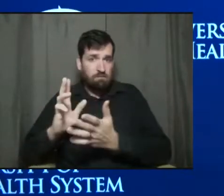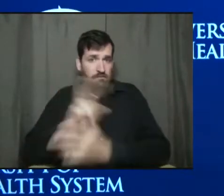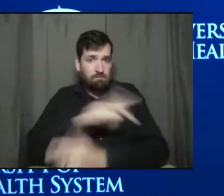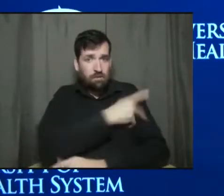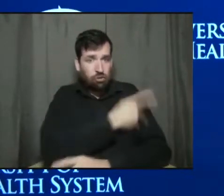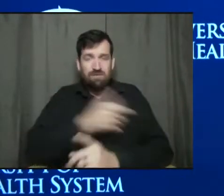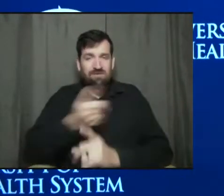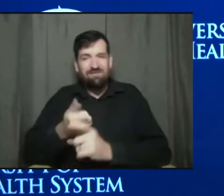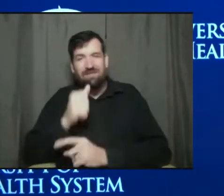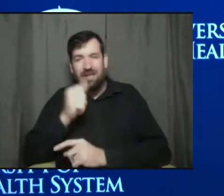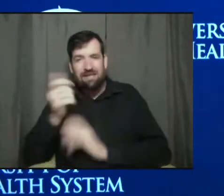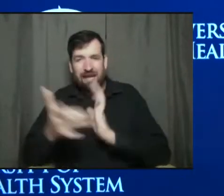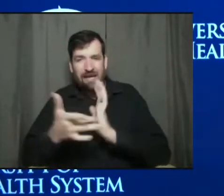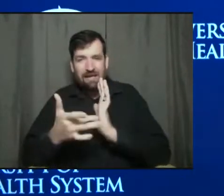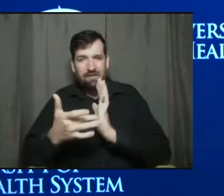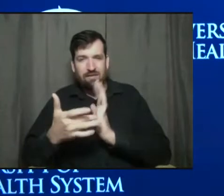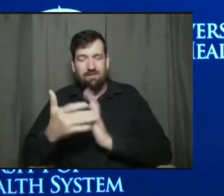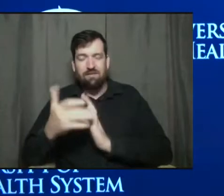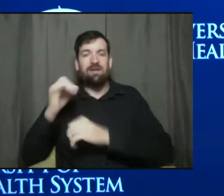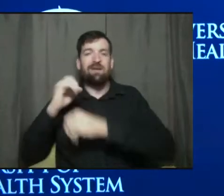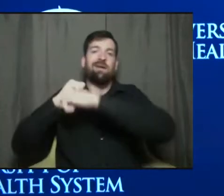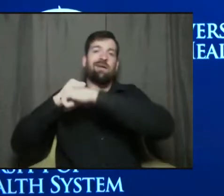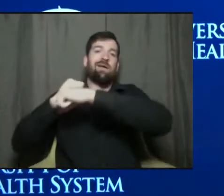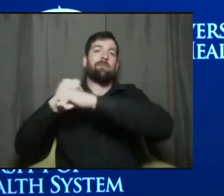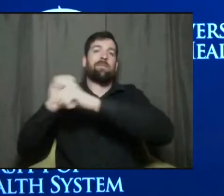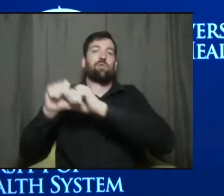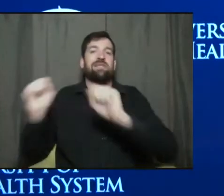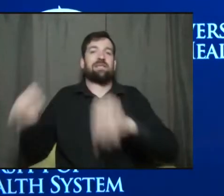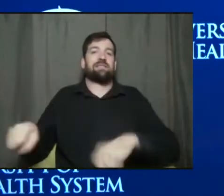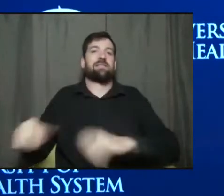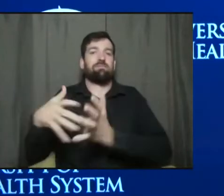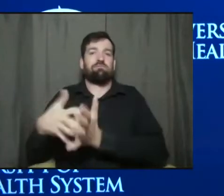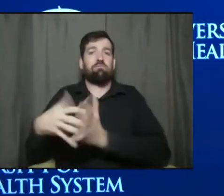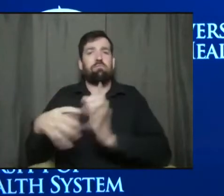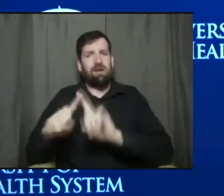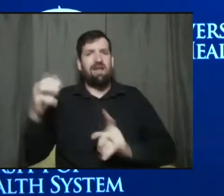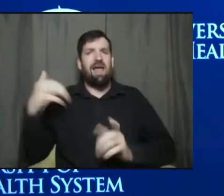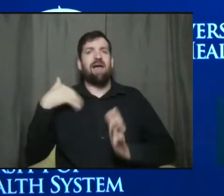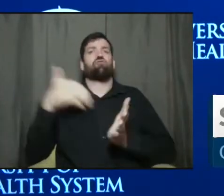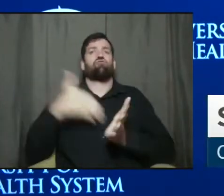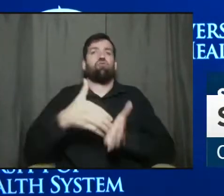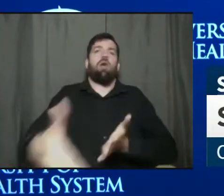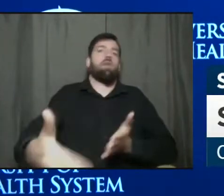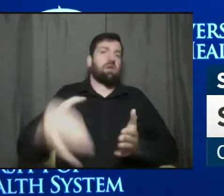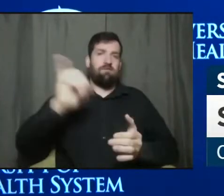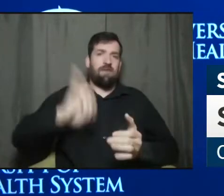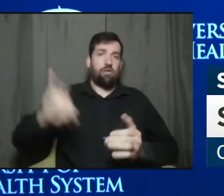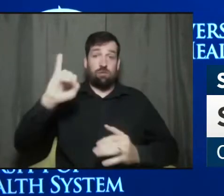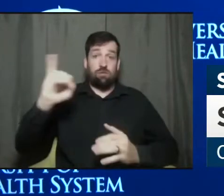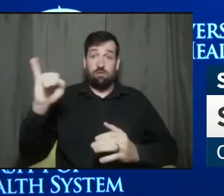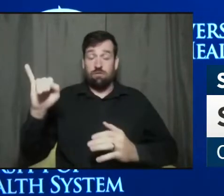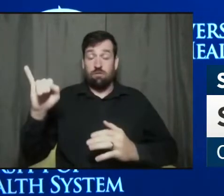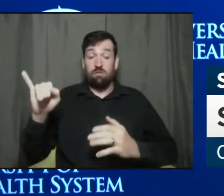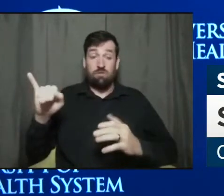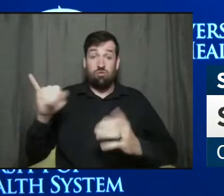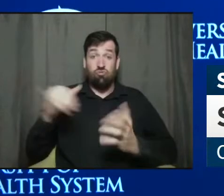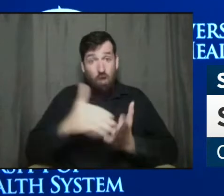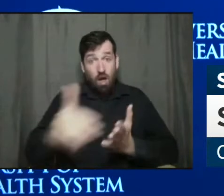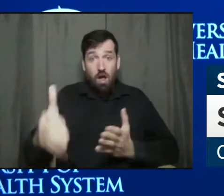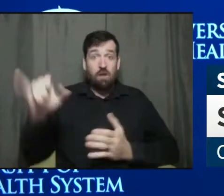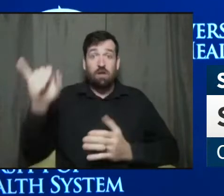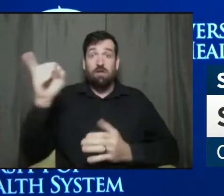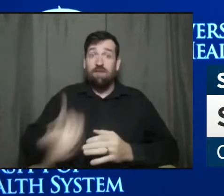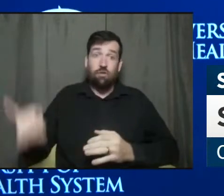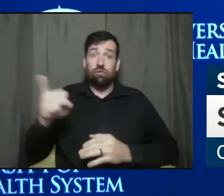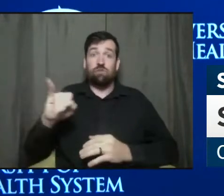They have a good immune system, but they do have chronic infections. So if you put something like COVID on top of the chronic indwelling bacteria in